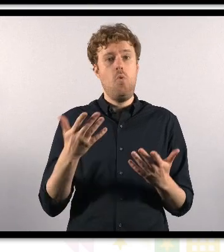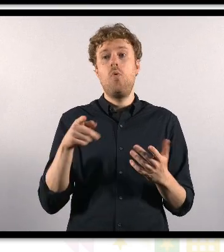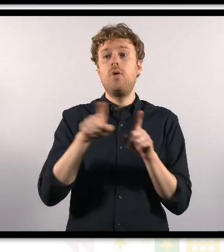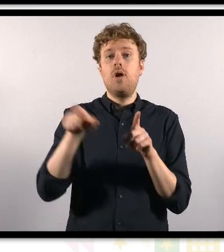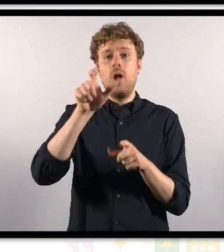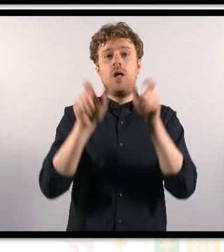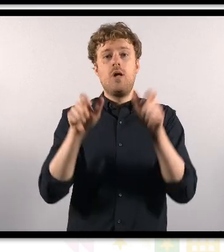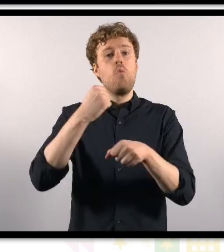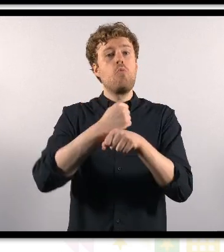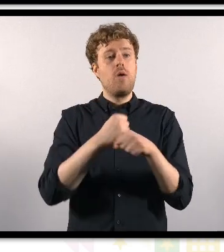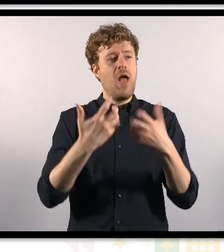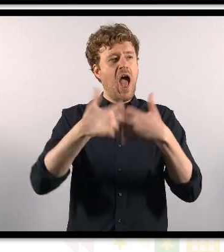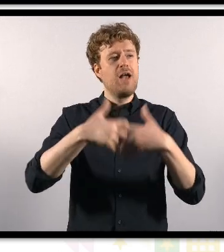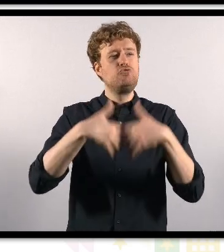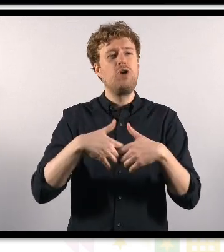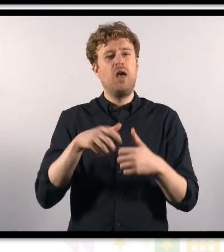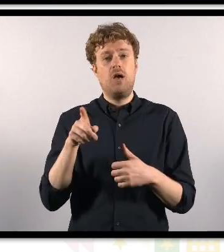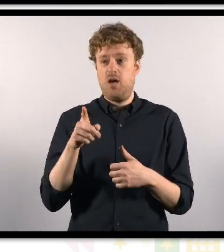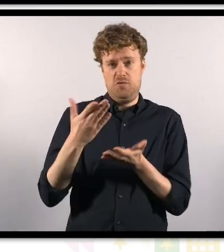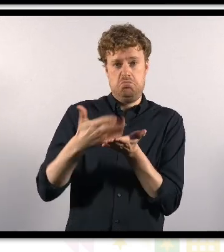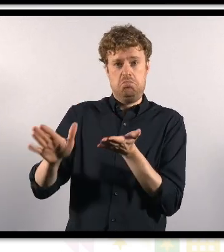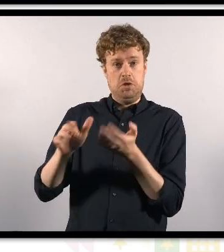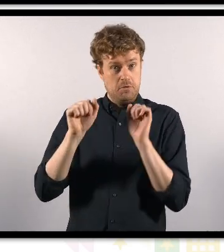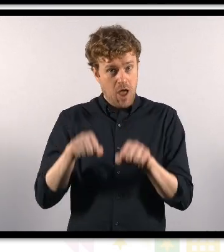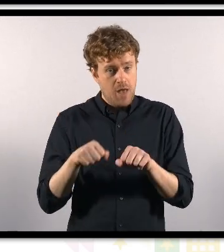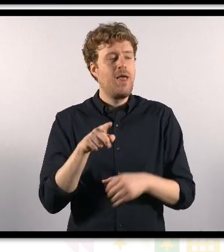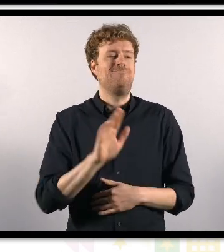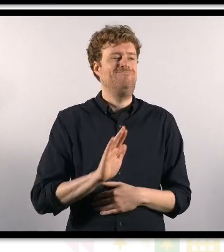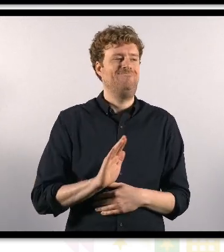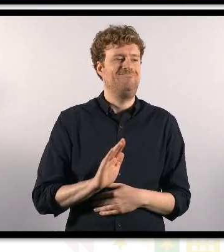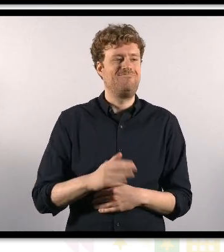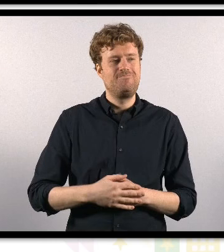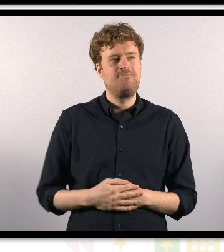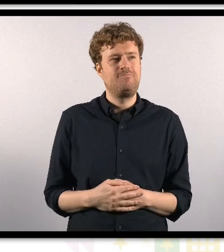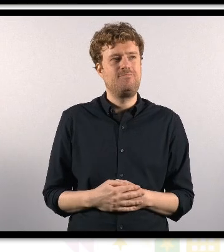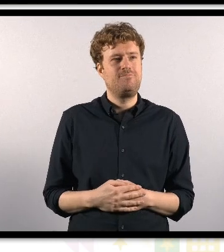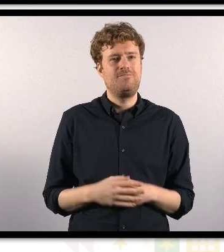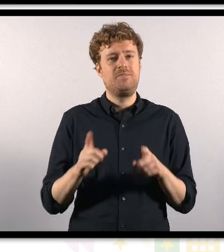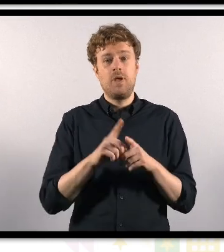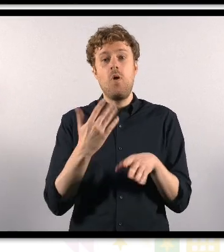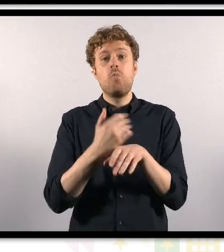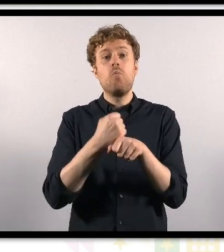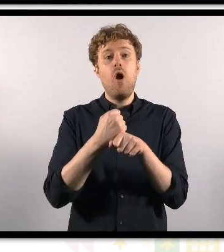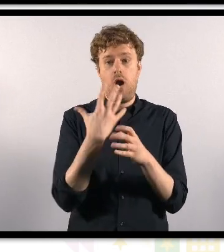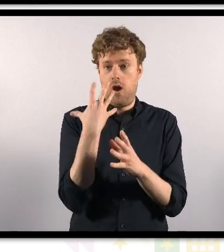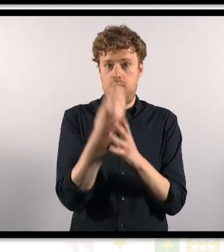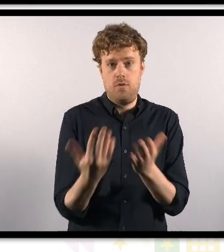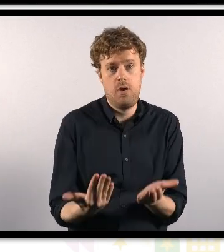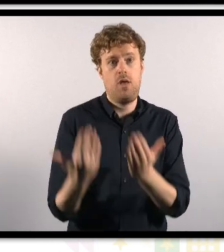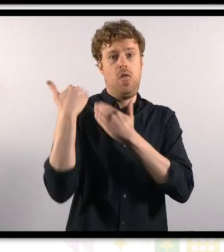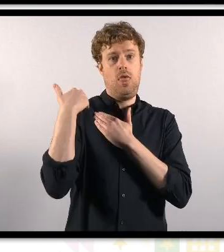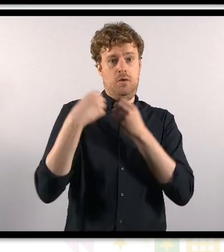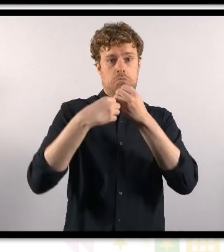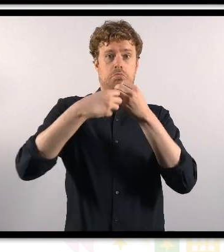And end of the day, we need to realize one thing, that the probabilities need to work in our favor. If we prompt in a very deterministic